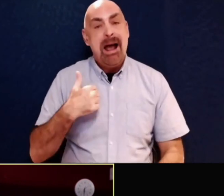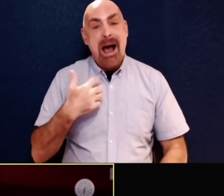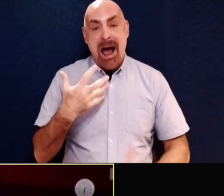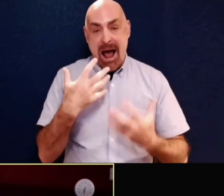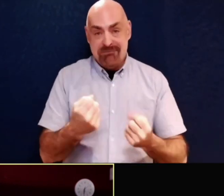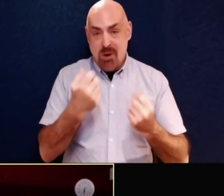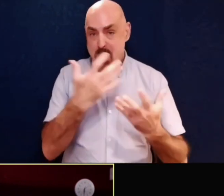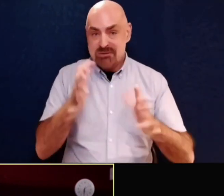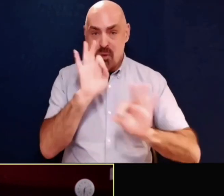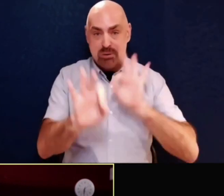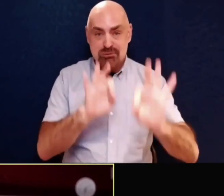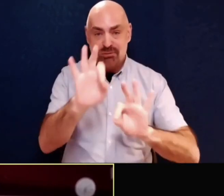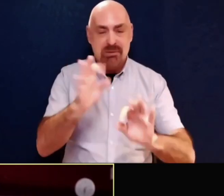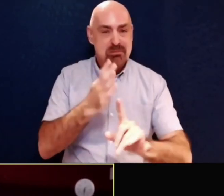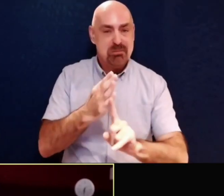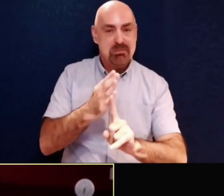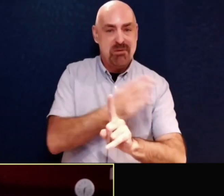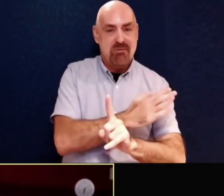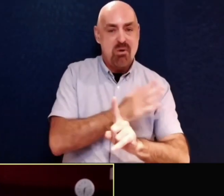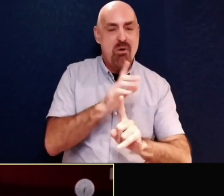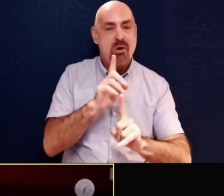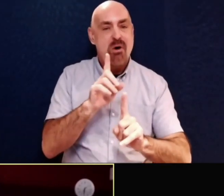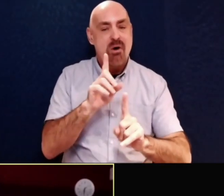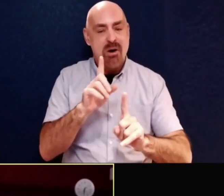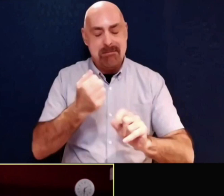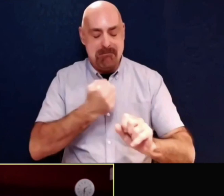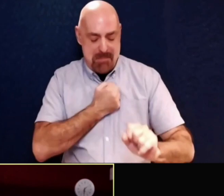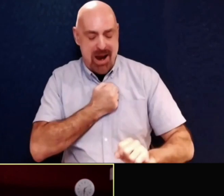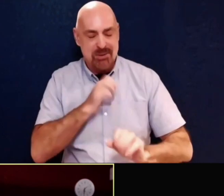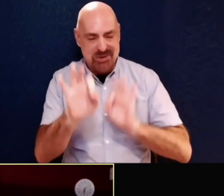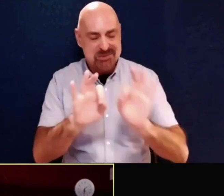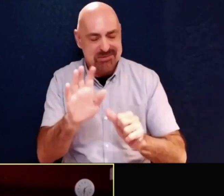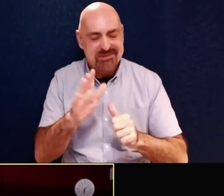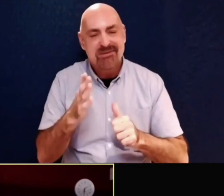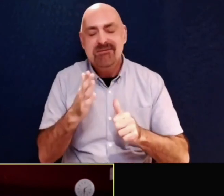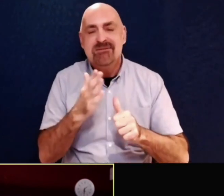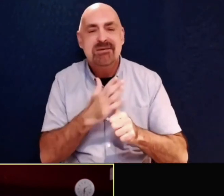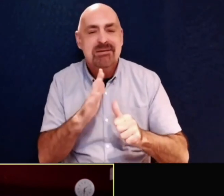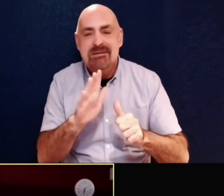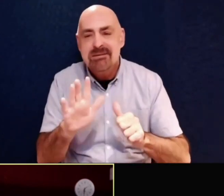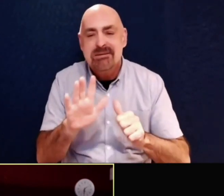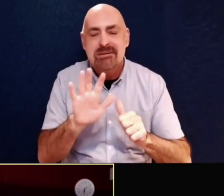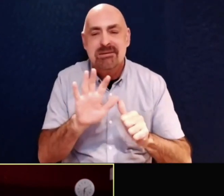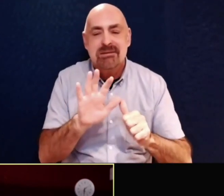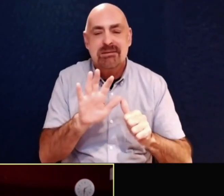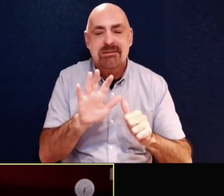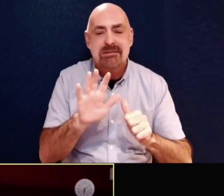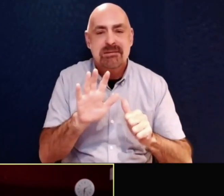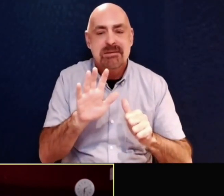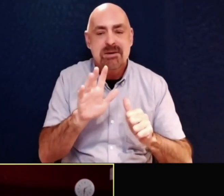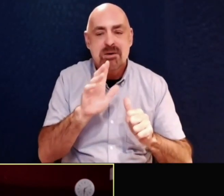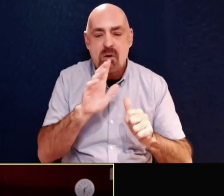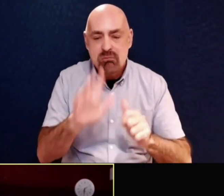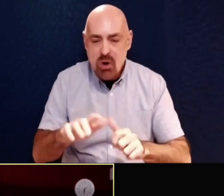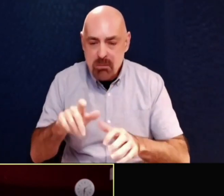but first of all, before having my questions, I just want to raise some of the ones